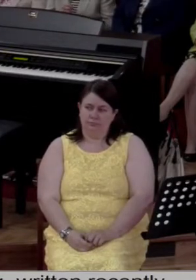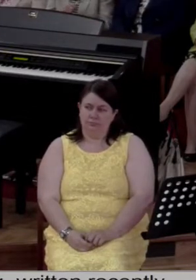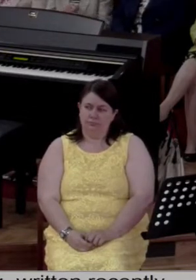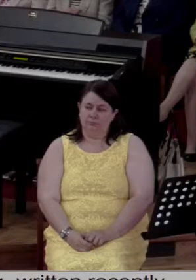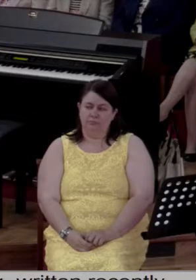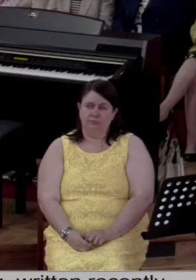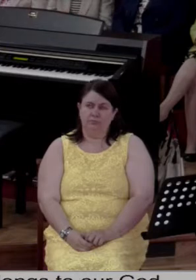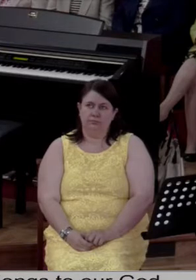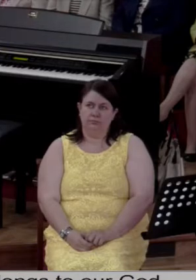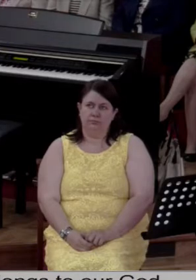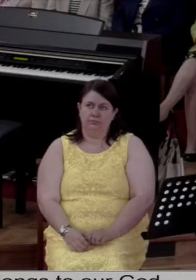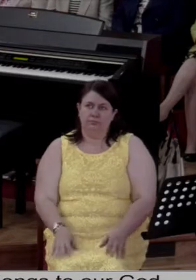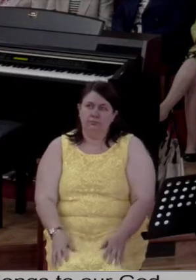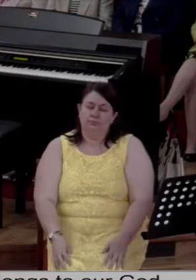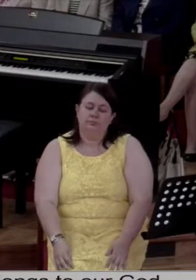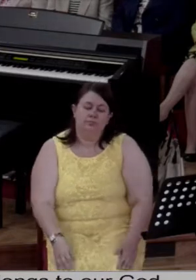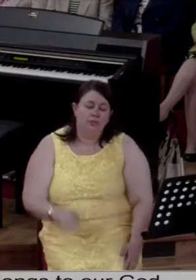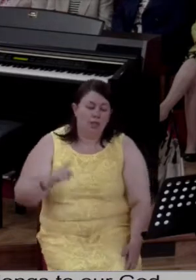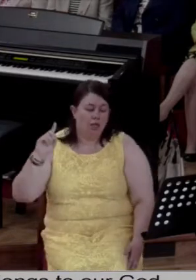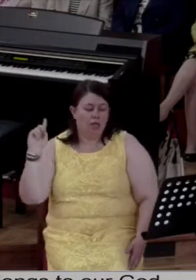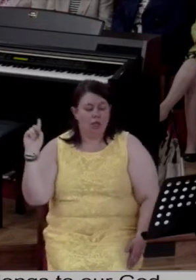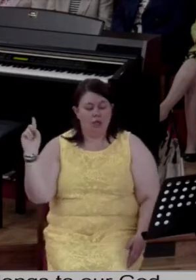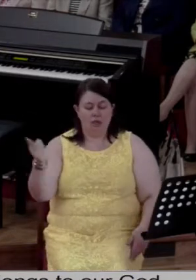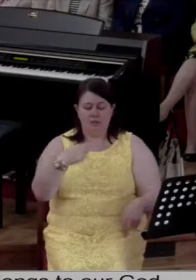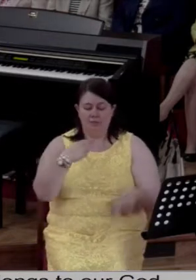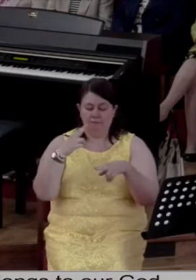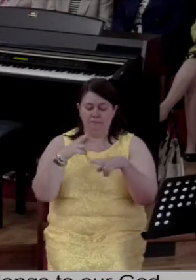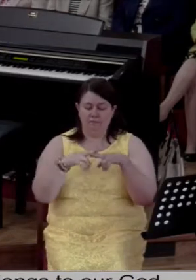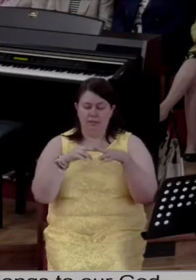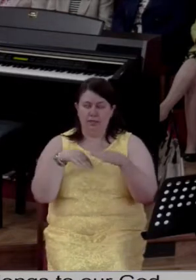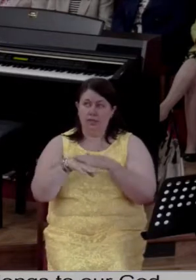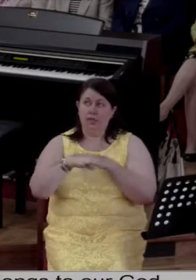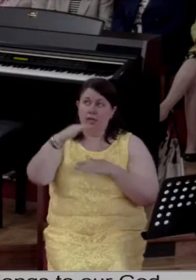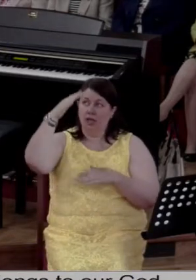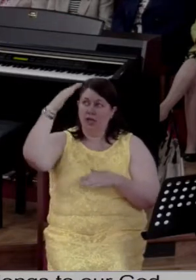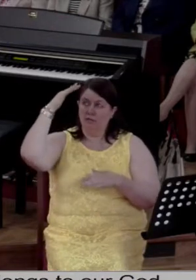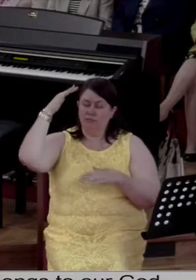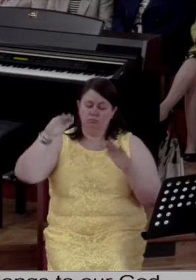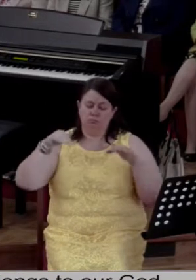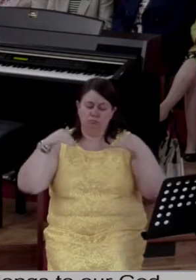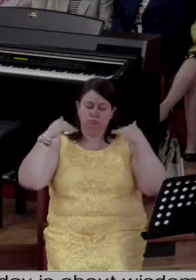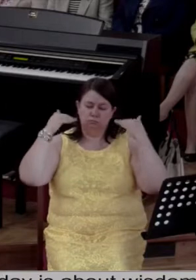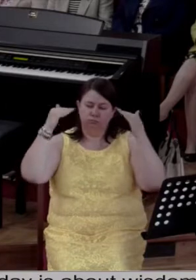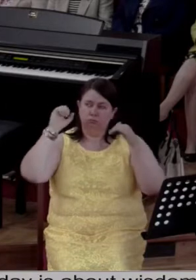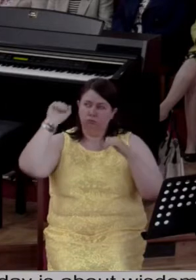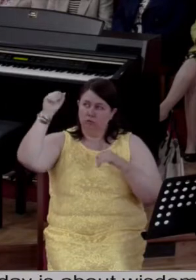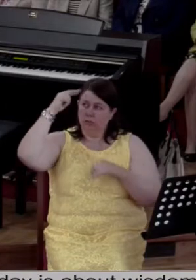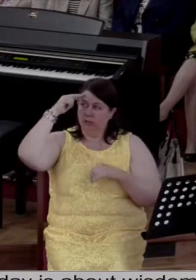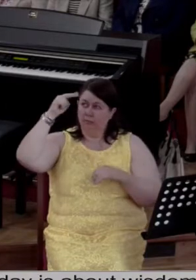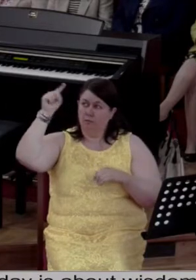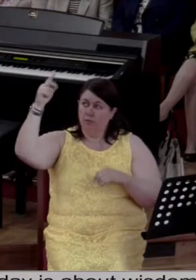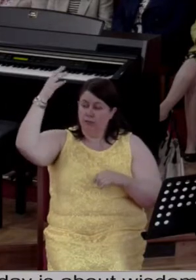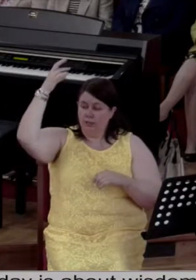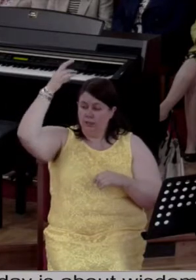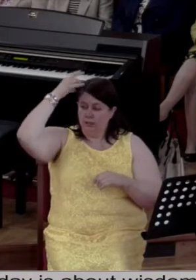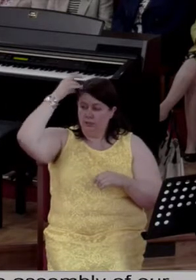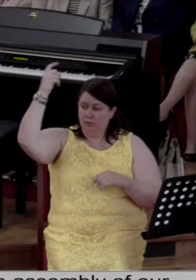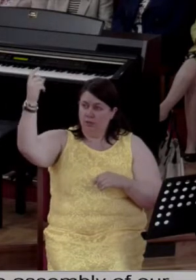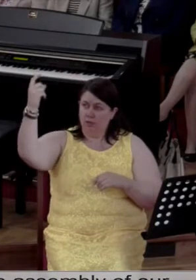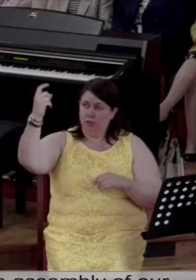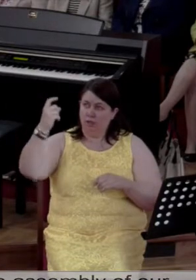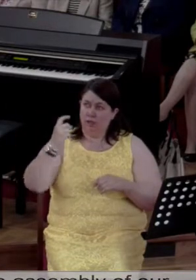Our Father in heaven, hallowed be your name. Your kingdom come, your will be done